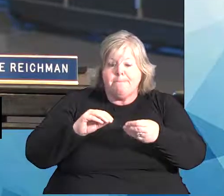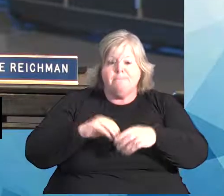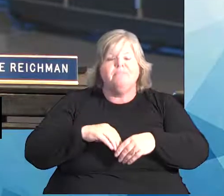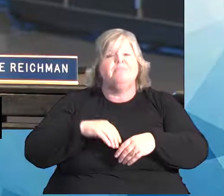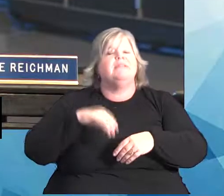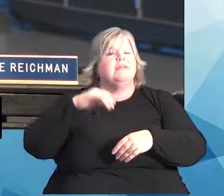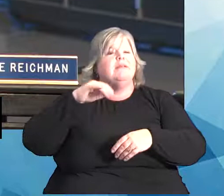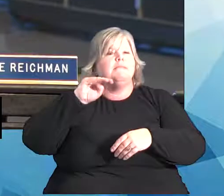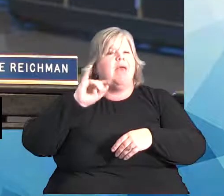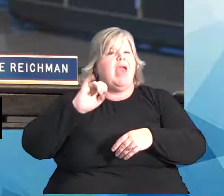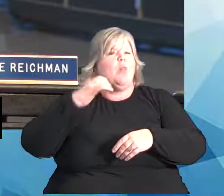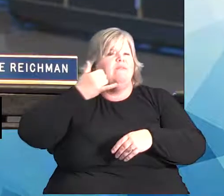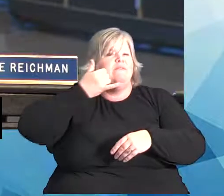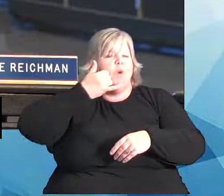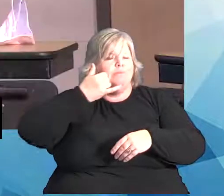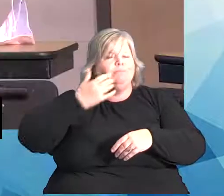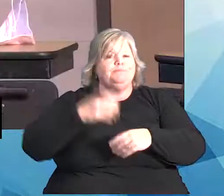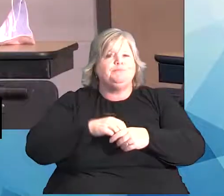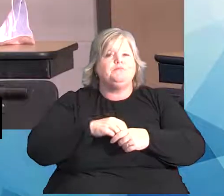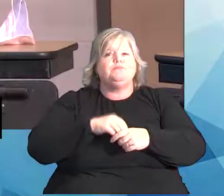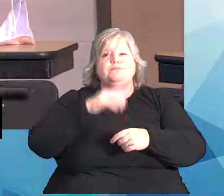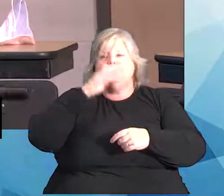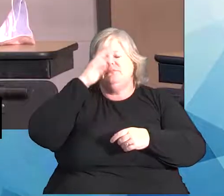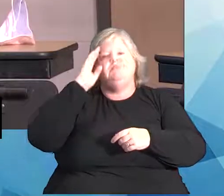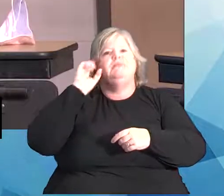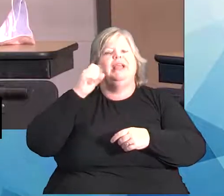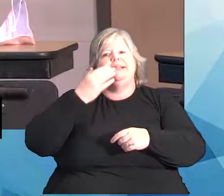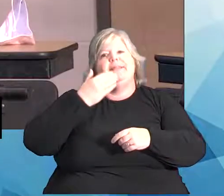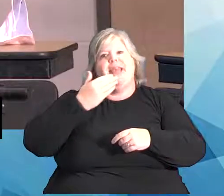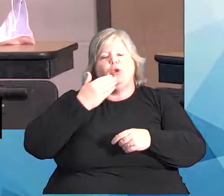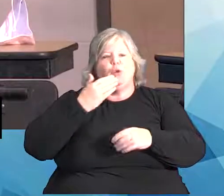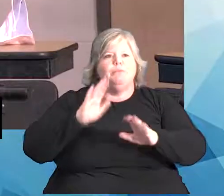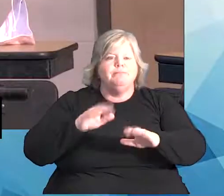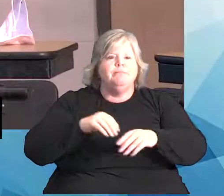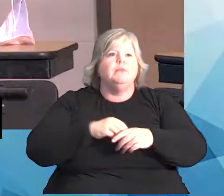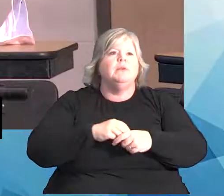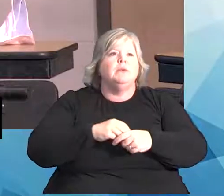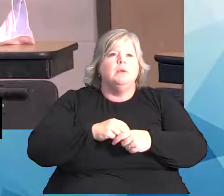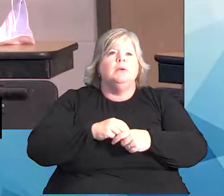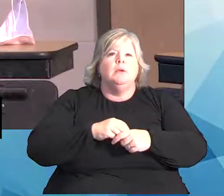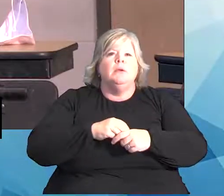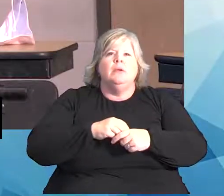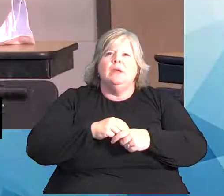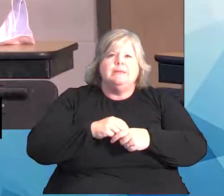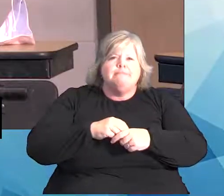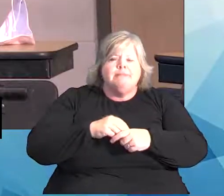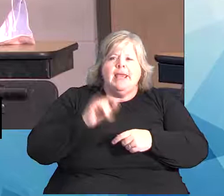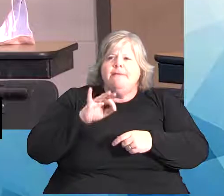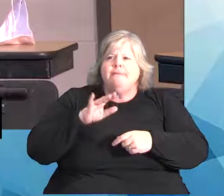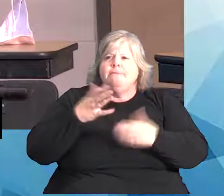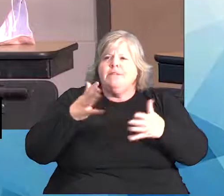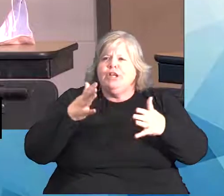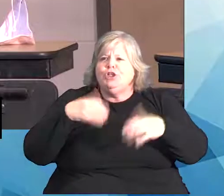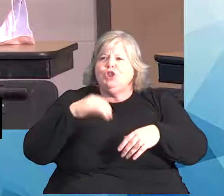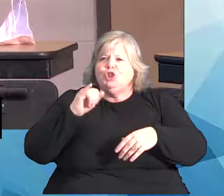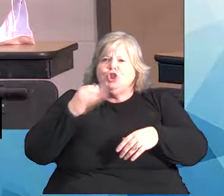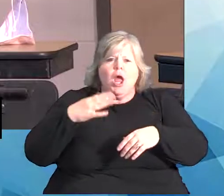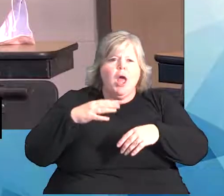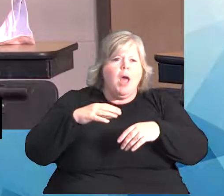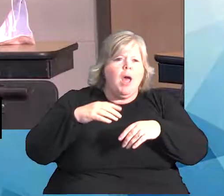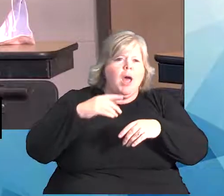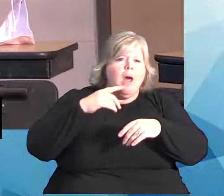Yes, thank you. I apologize. If there's been a job announcement or a job description that was